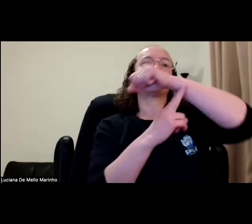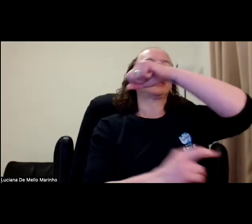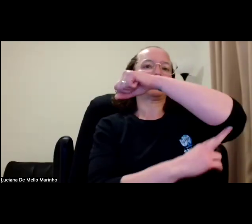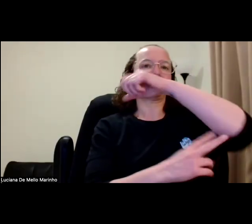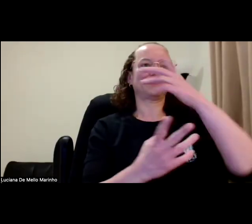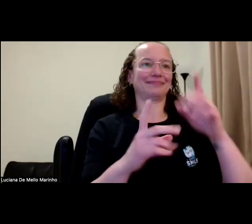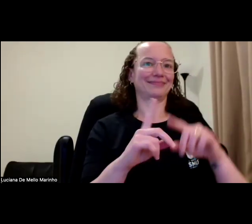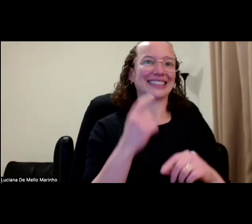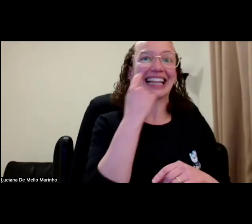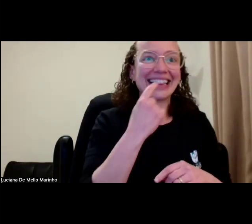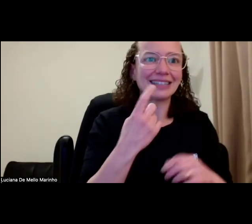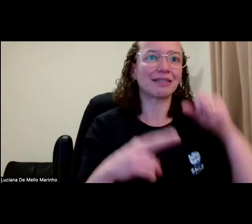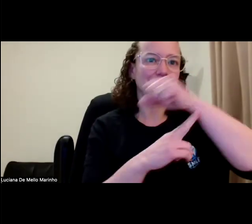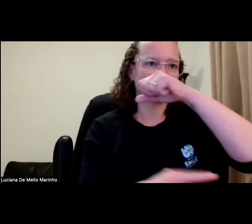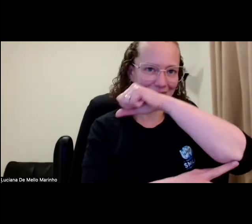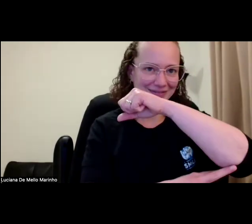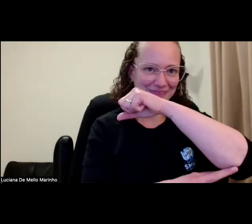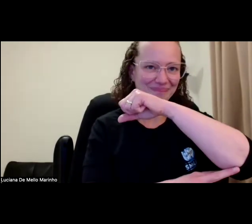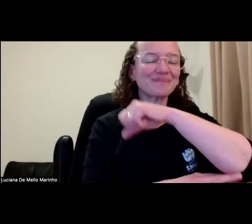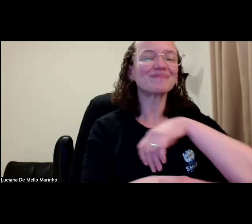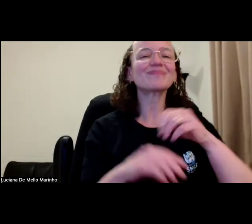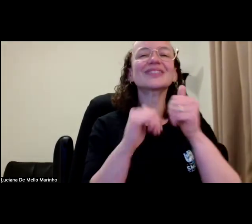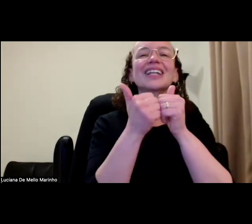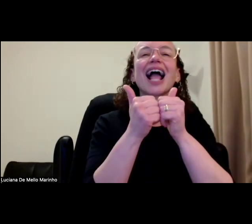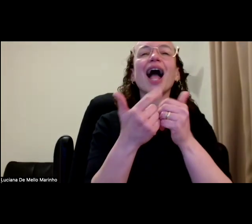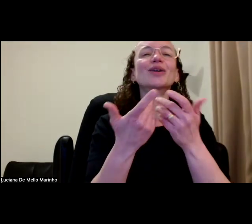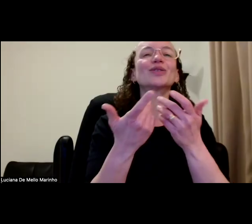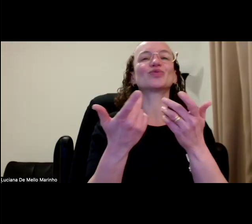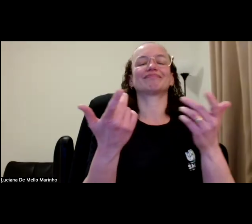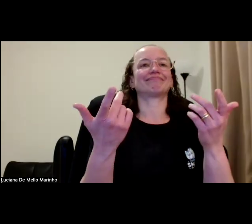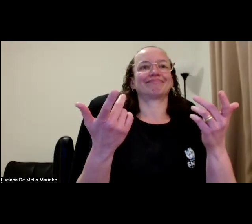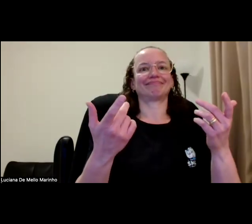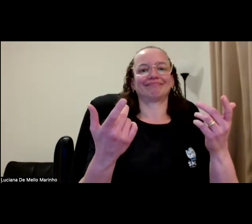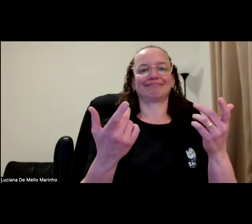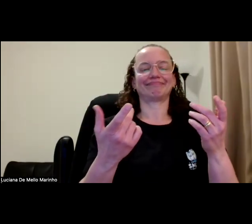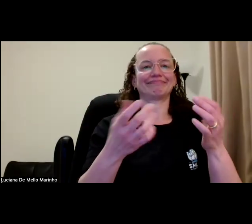So I'm not building an actual, you know, bridge, right? It's a bridge between the teeth. So